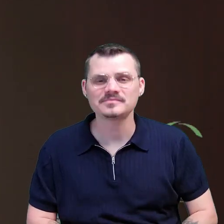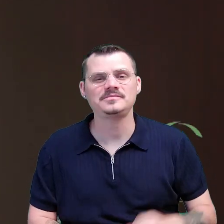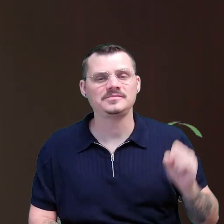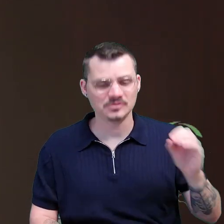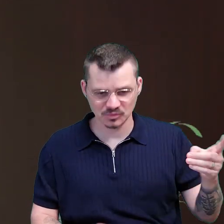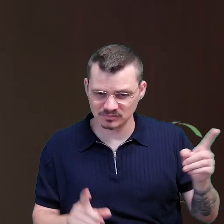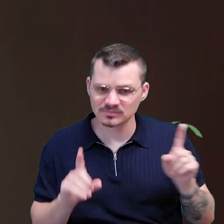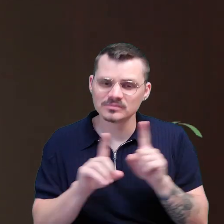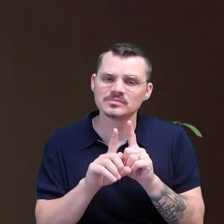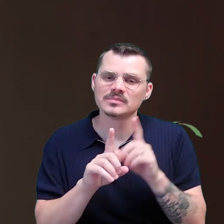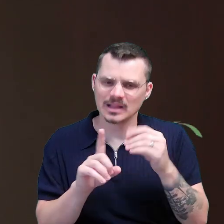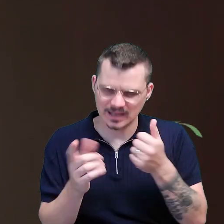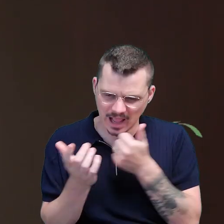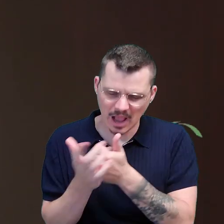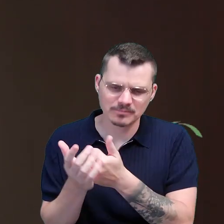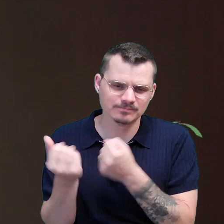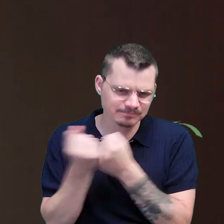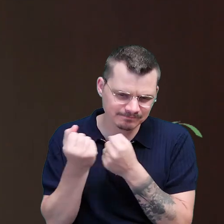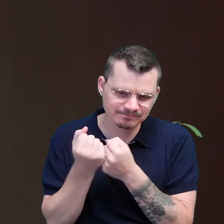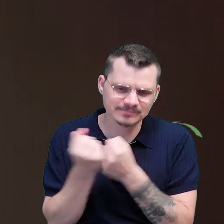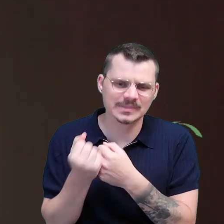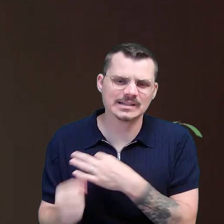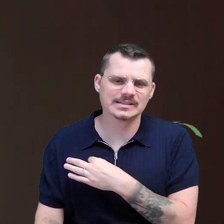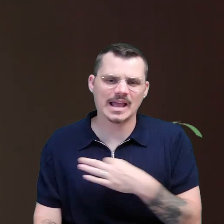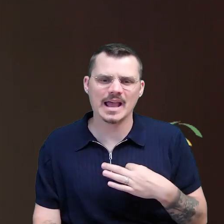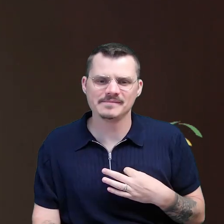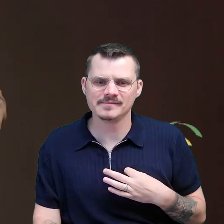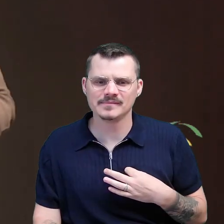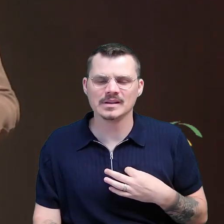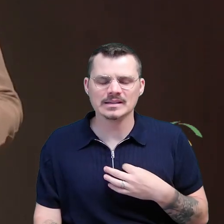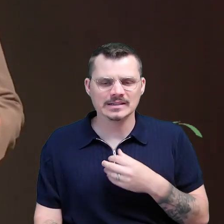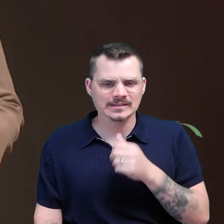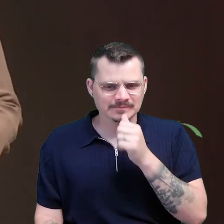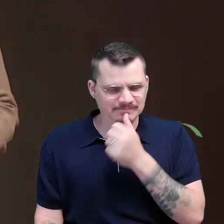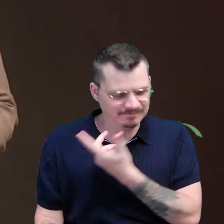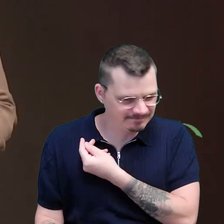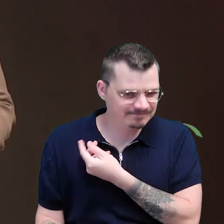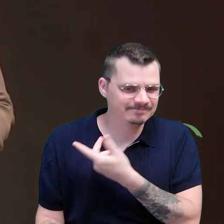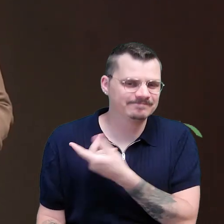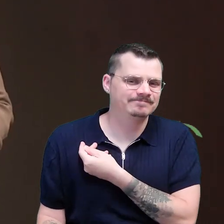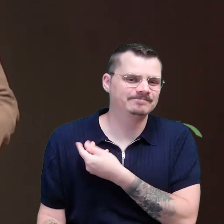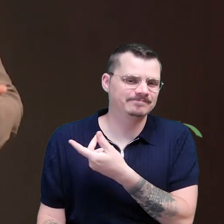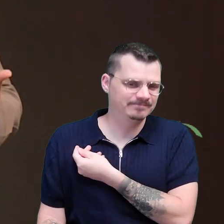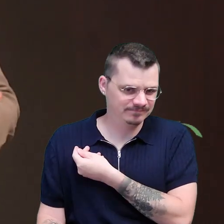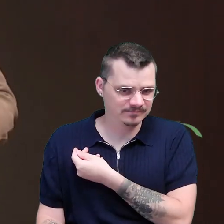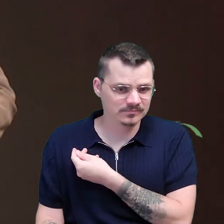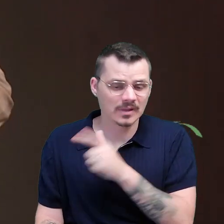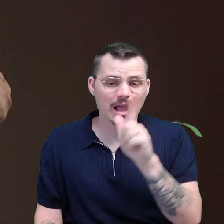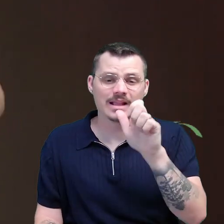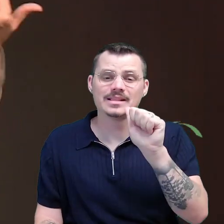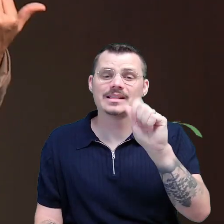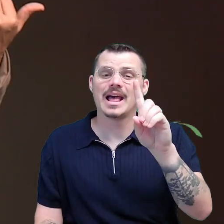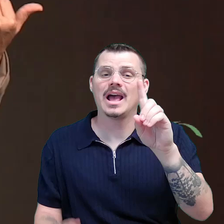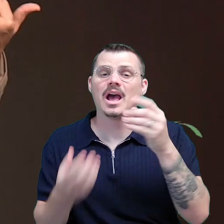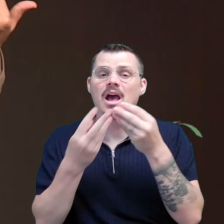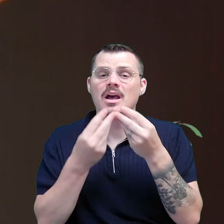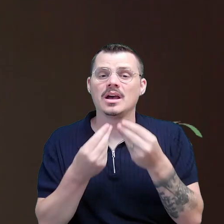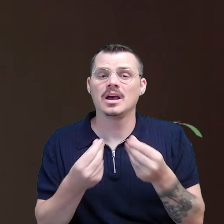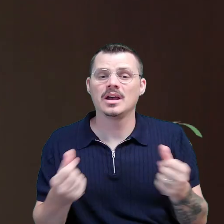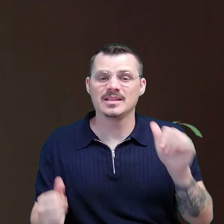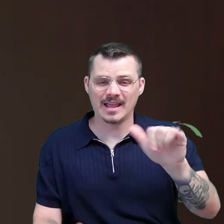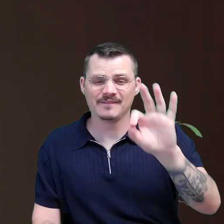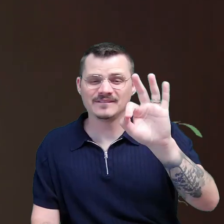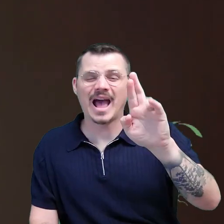So he did. He helped his staff member manage these injections. The lead got out of her system